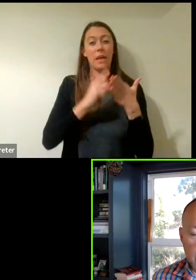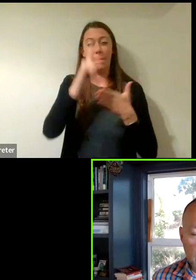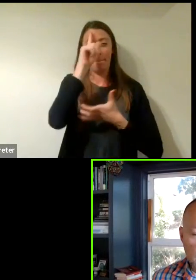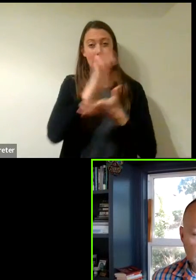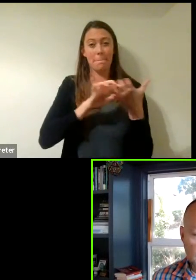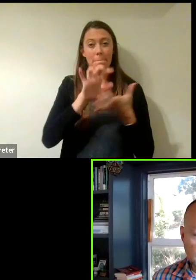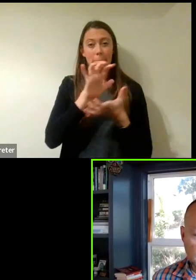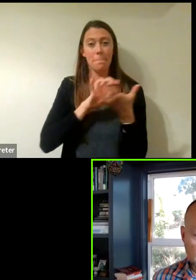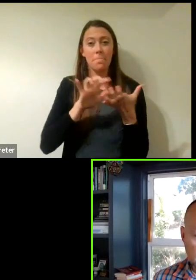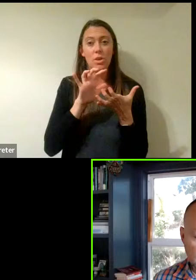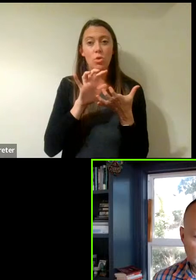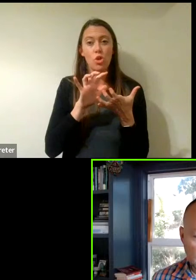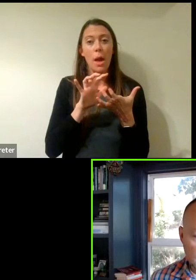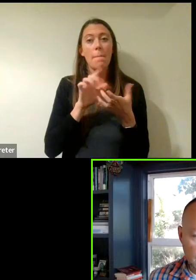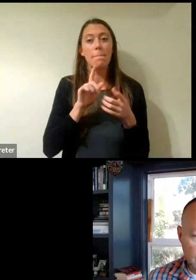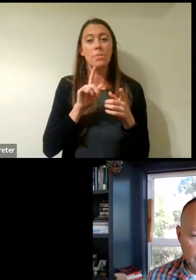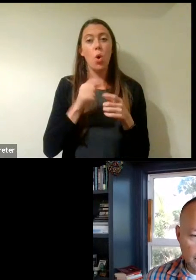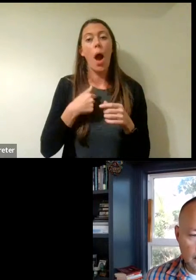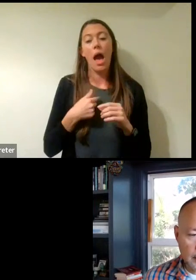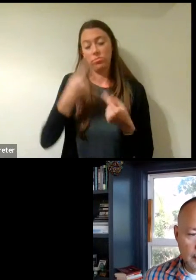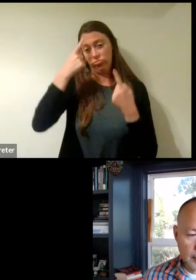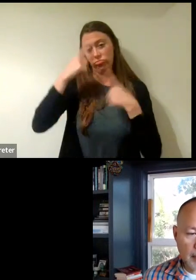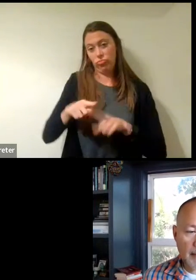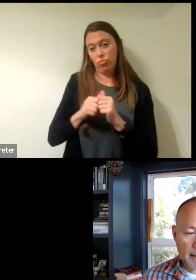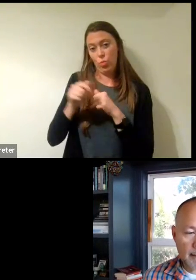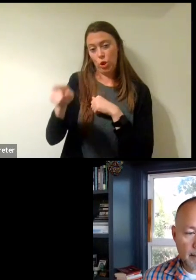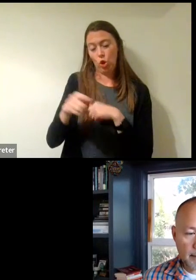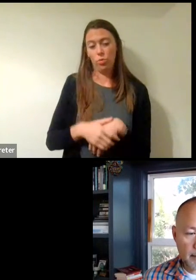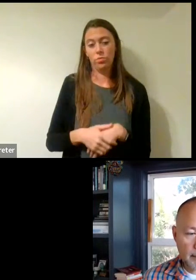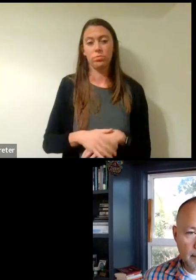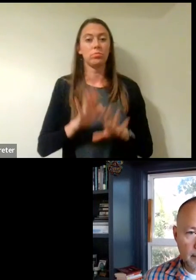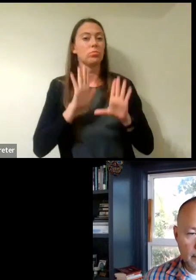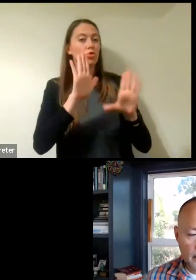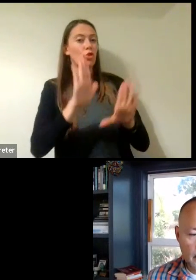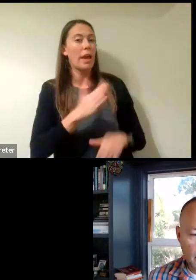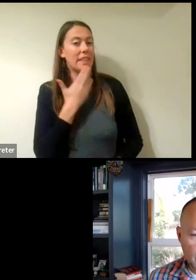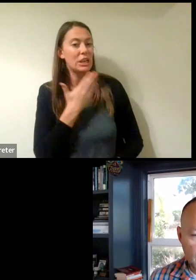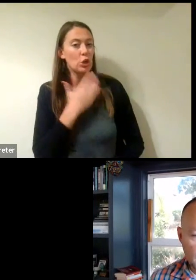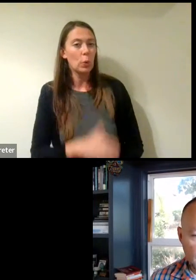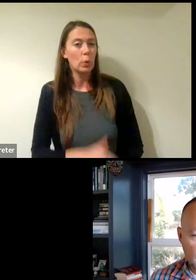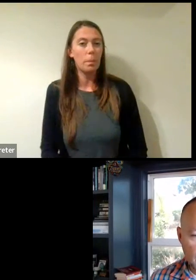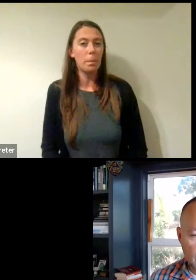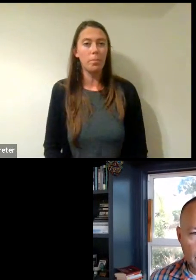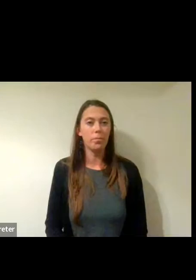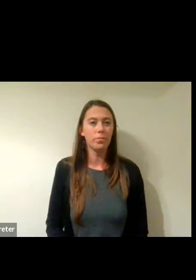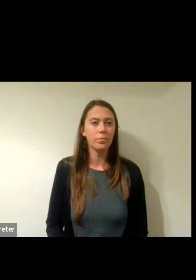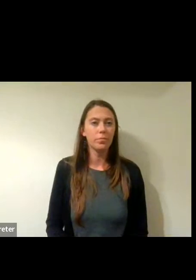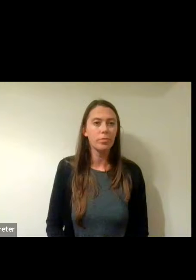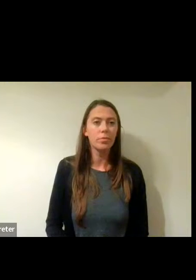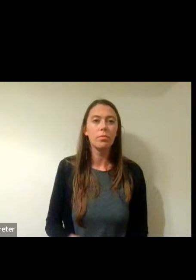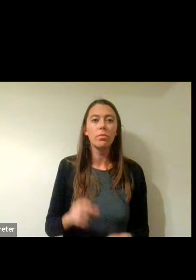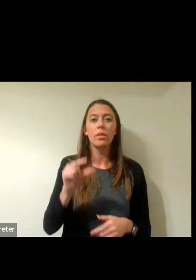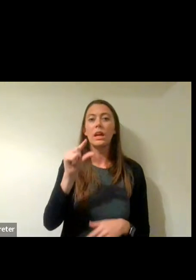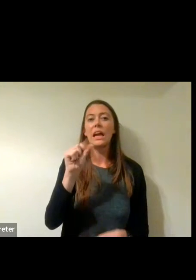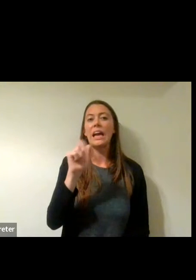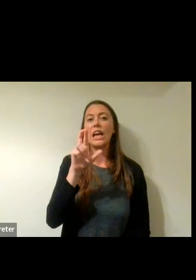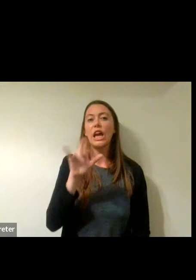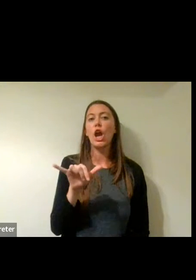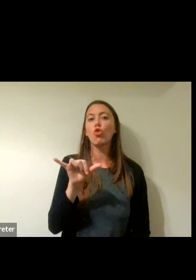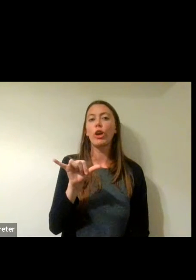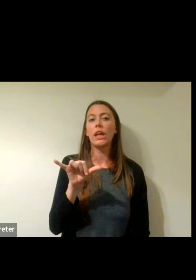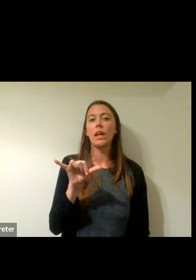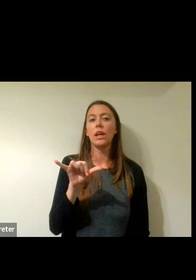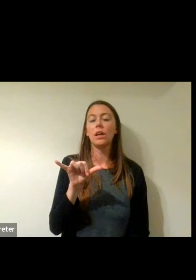your concern. Awesome. Thank you. And if I may, it would be wonderful, since groups are